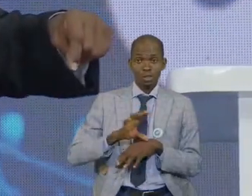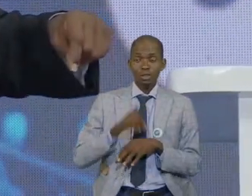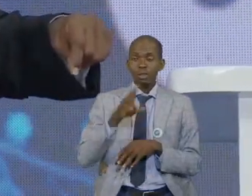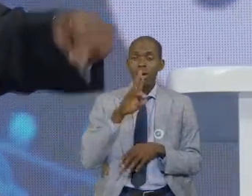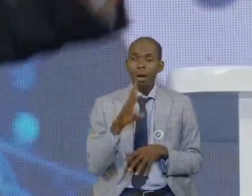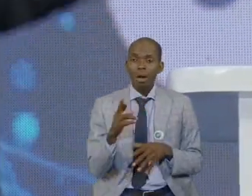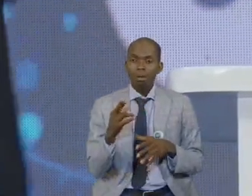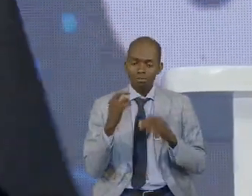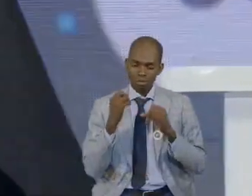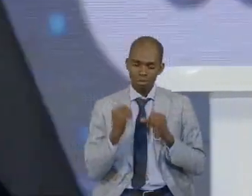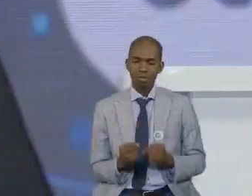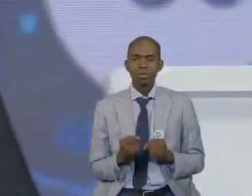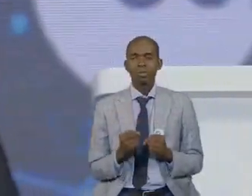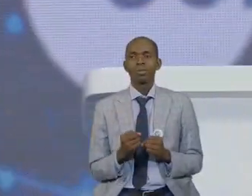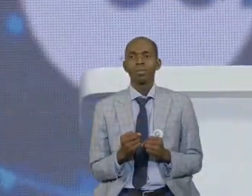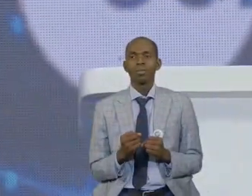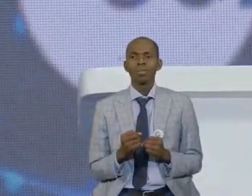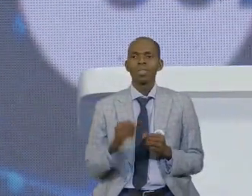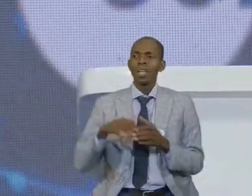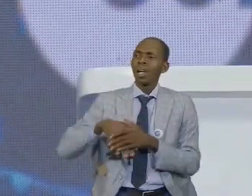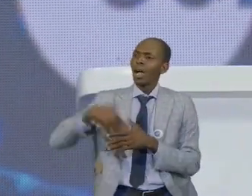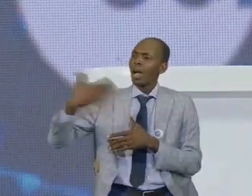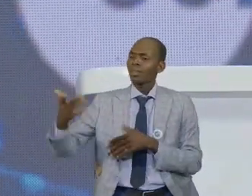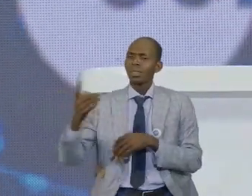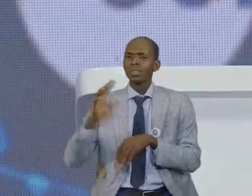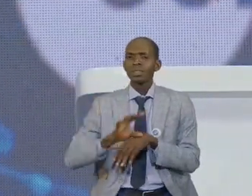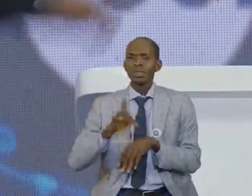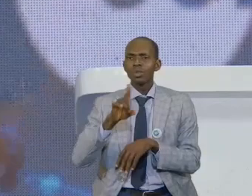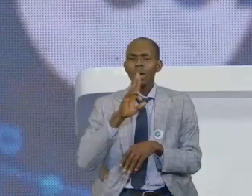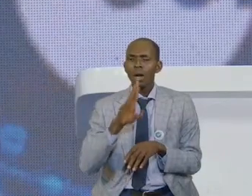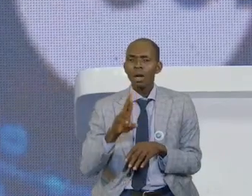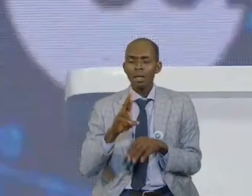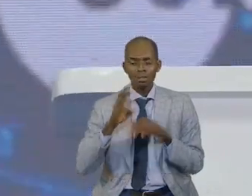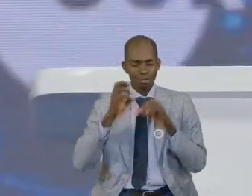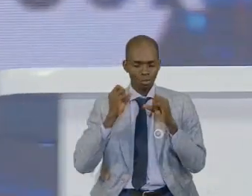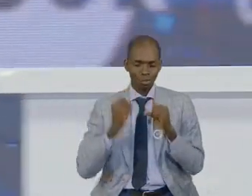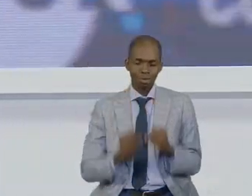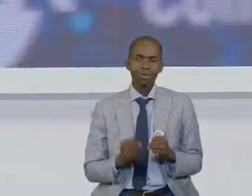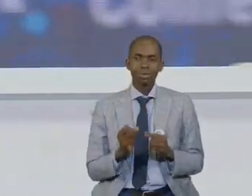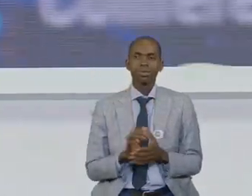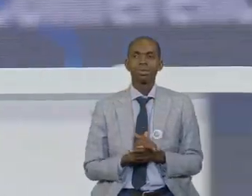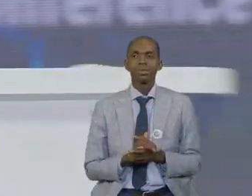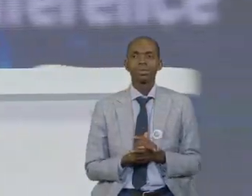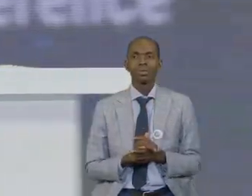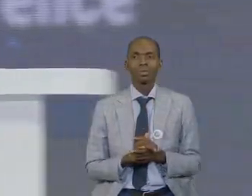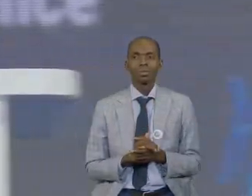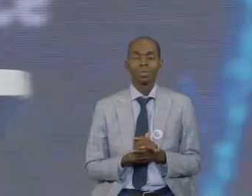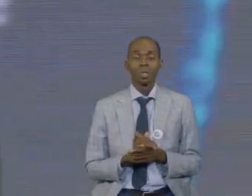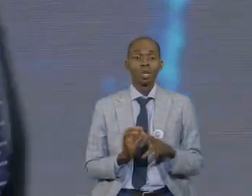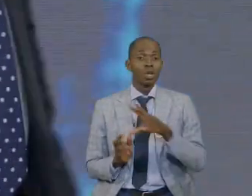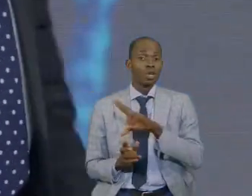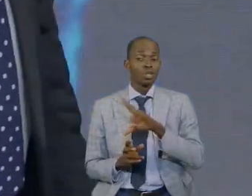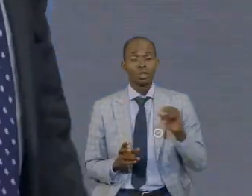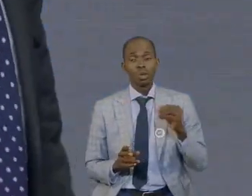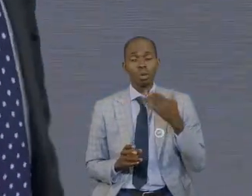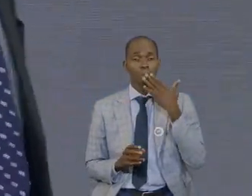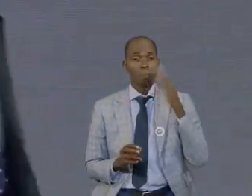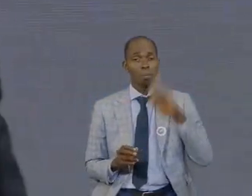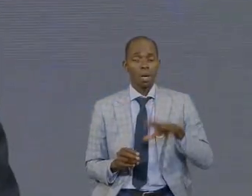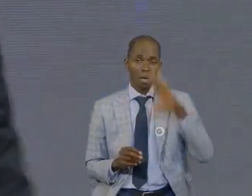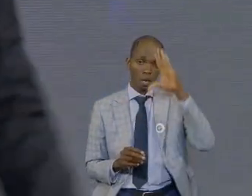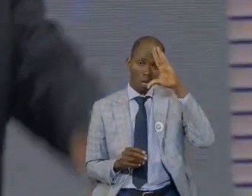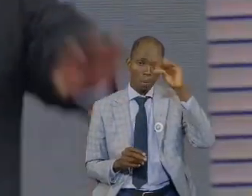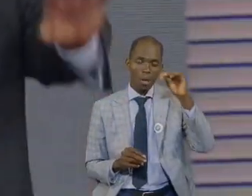strong. Outside the church you are strong. No evil man will be able to